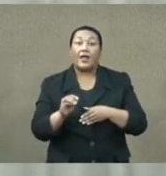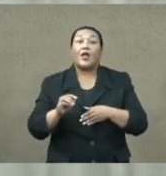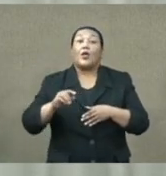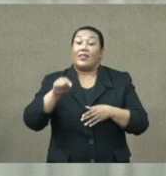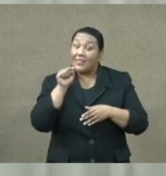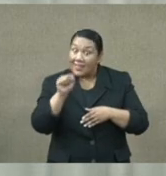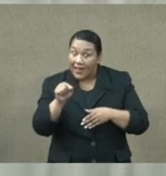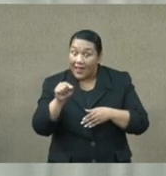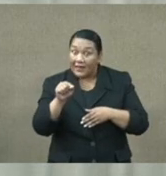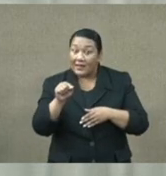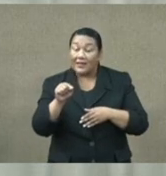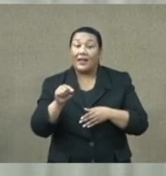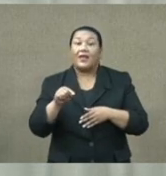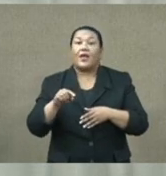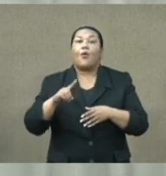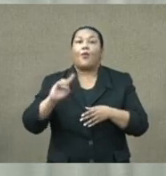power.